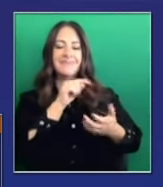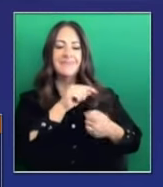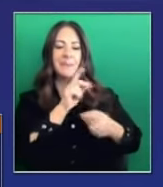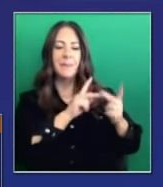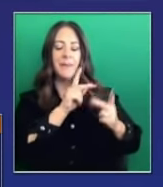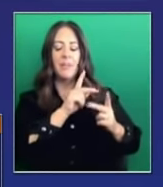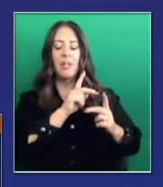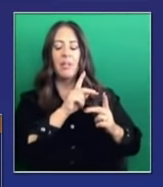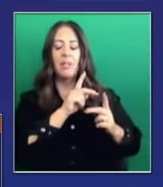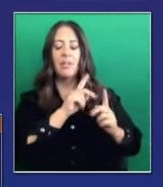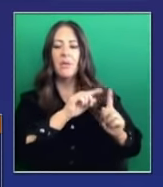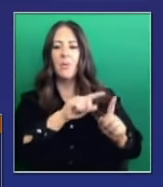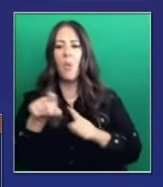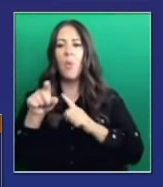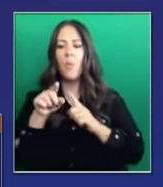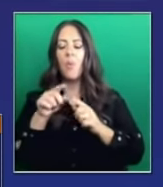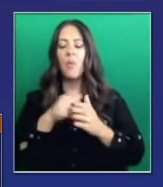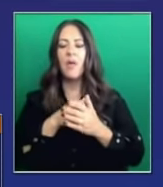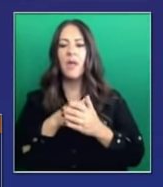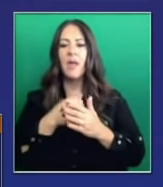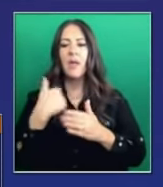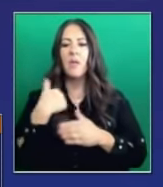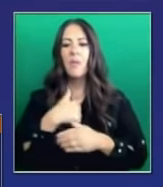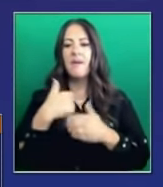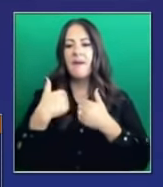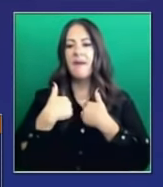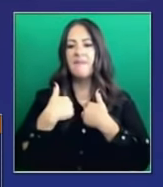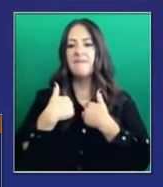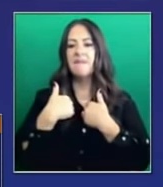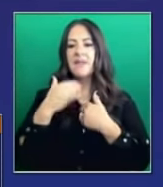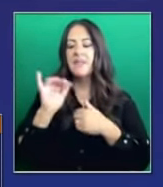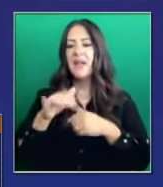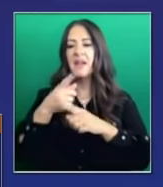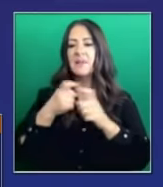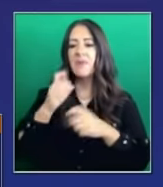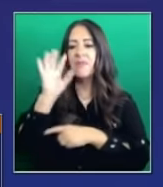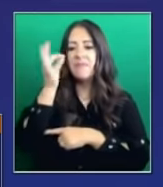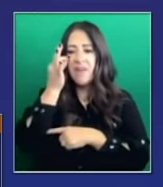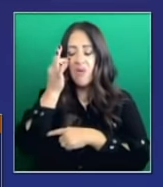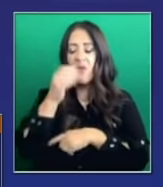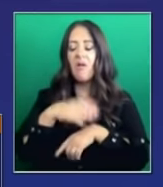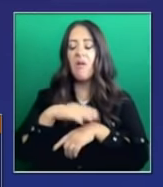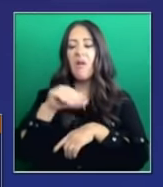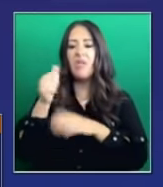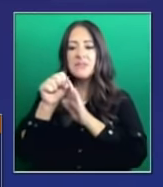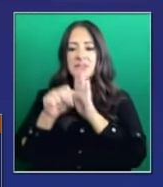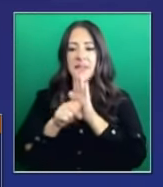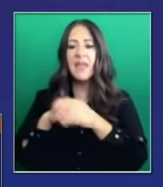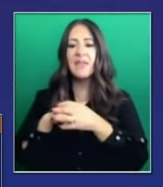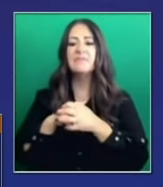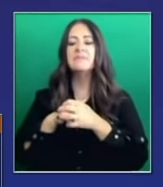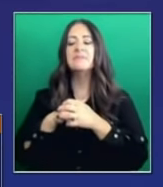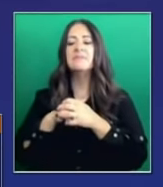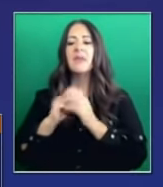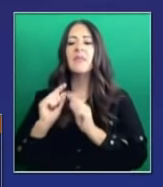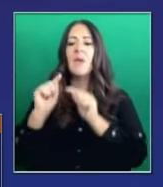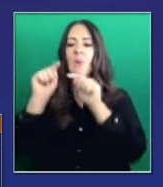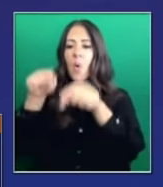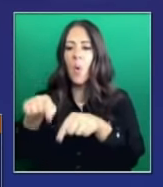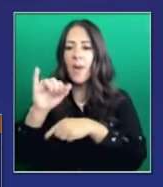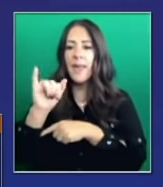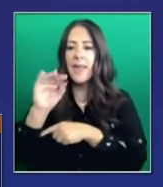see up here, and those DMAT teams down near Imperial County. Now, that's not San Joaquin, but the